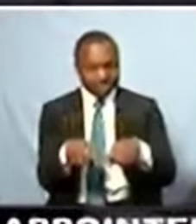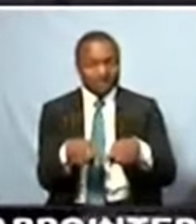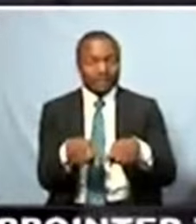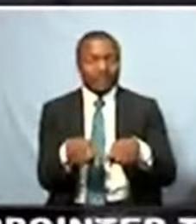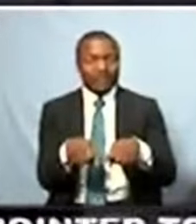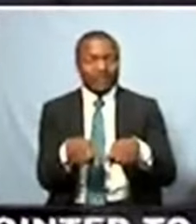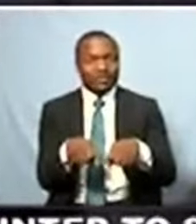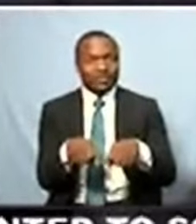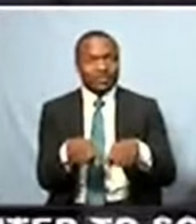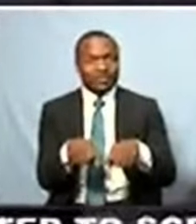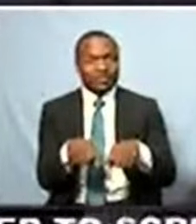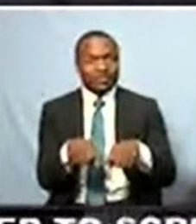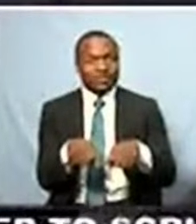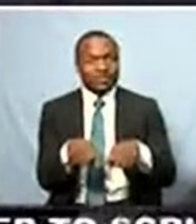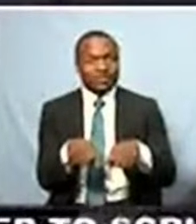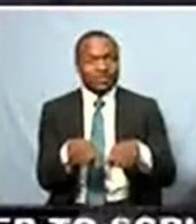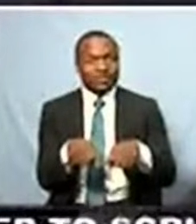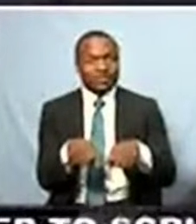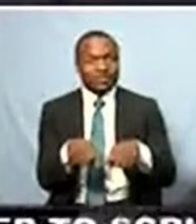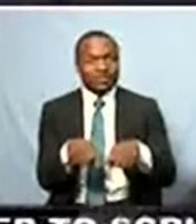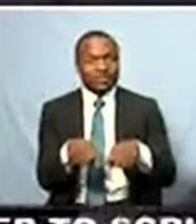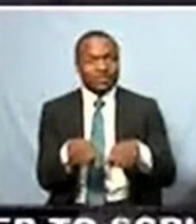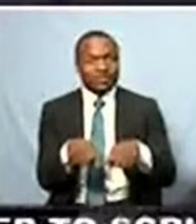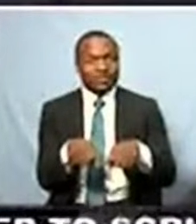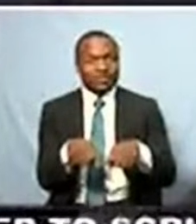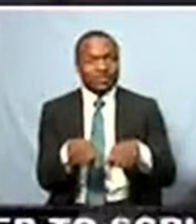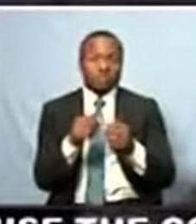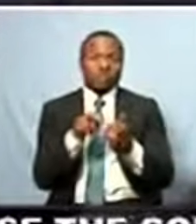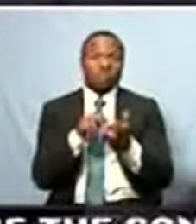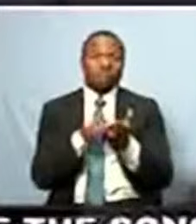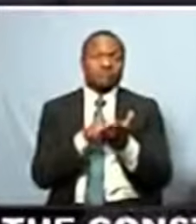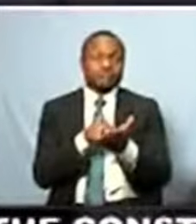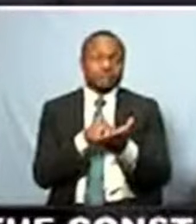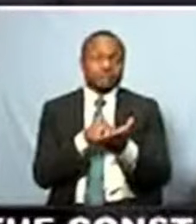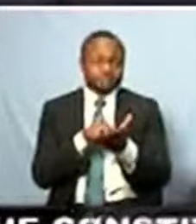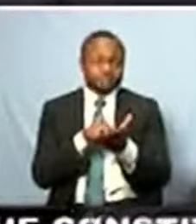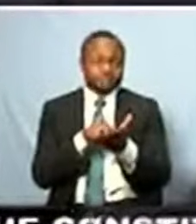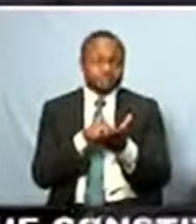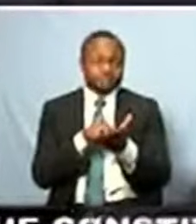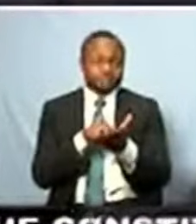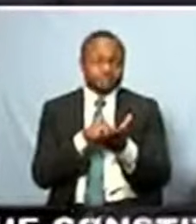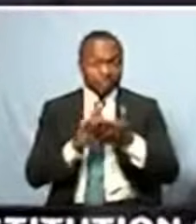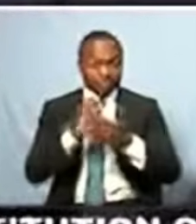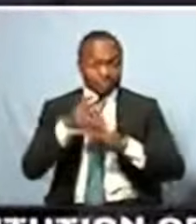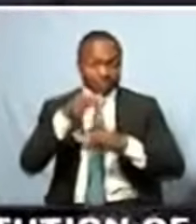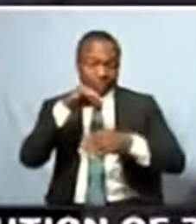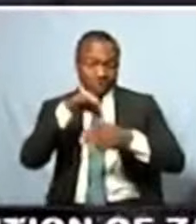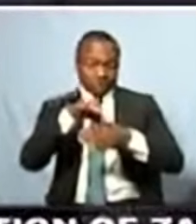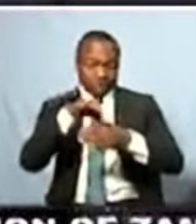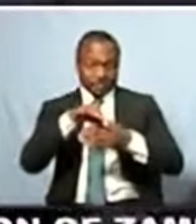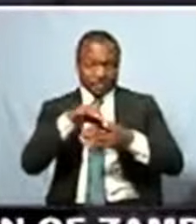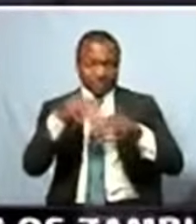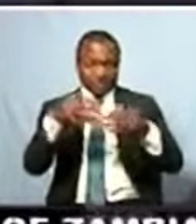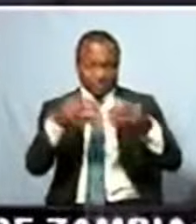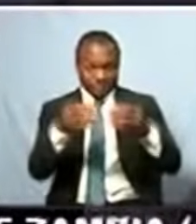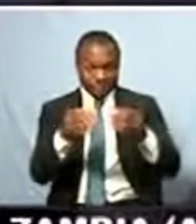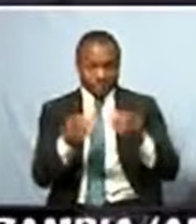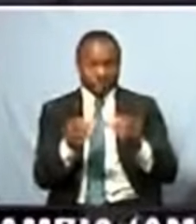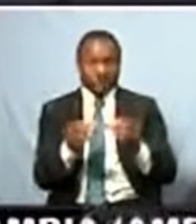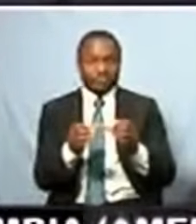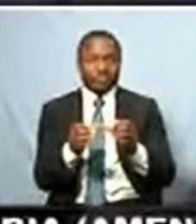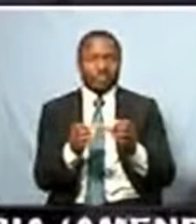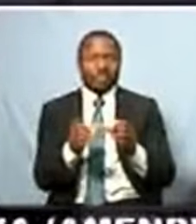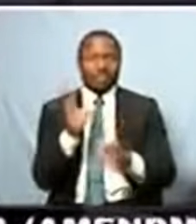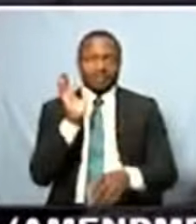or underrepresented they are nationally is after the constituency vote has been cast,